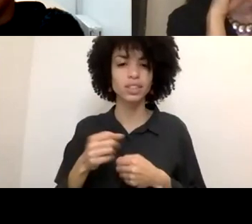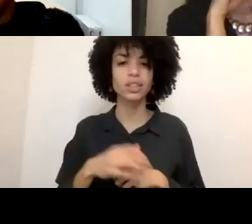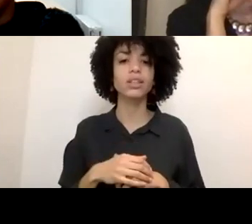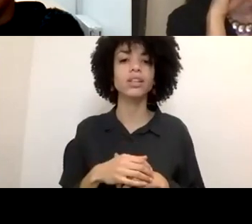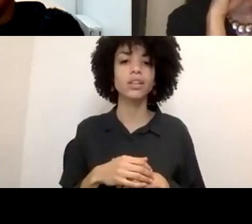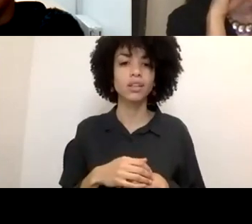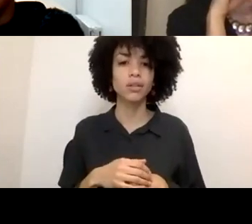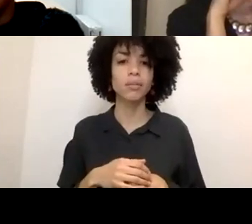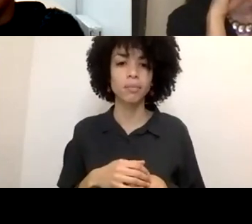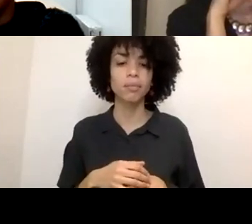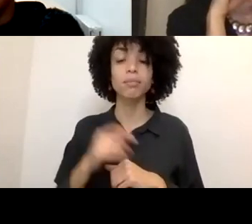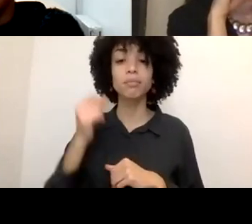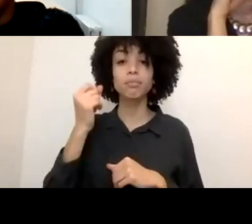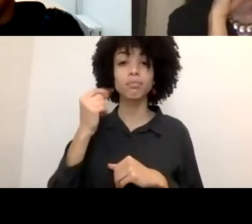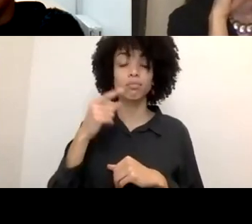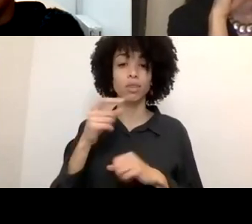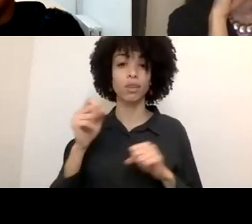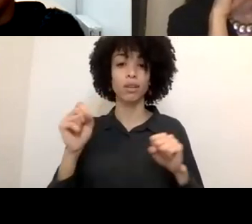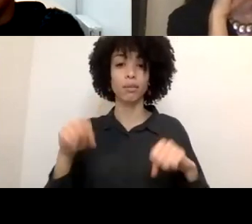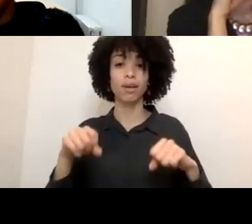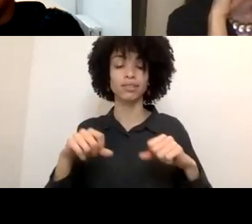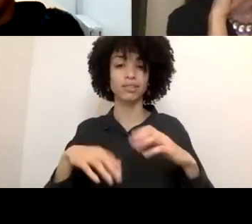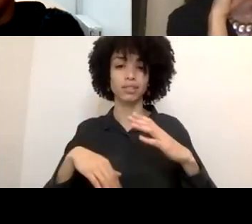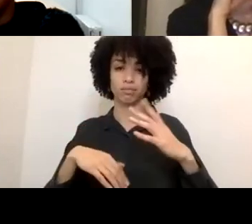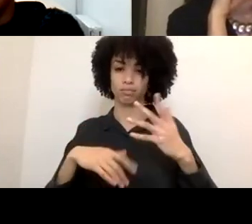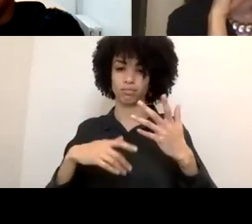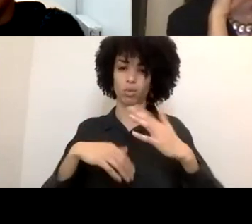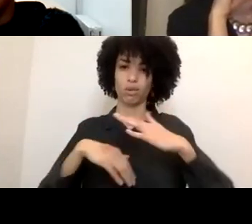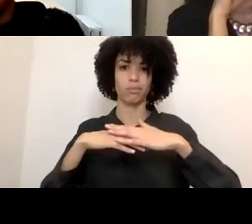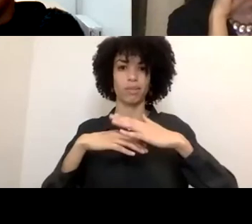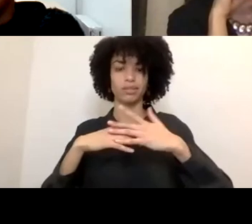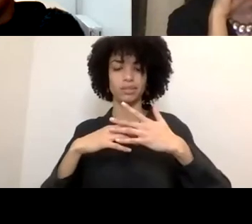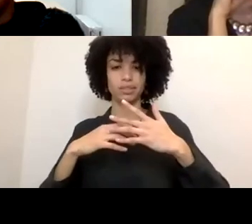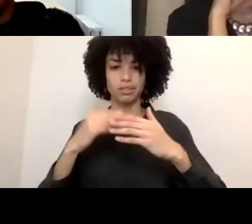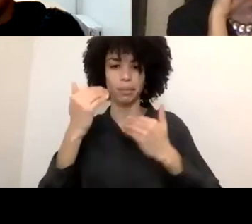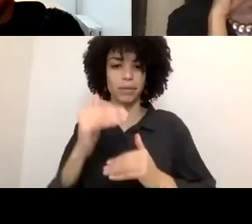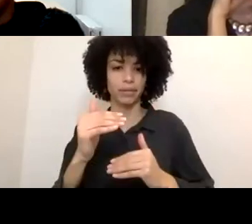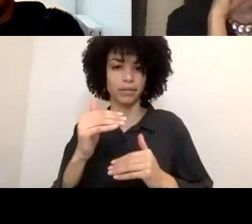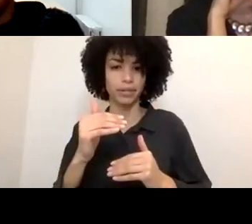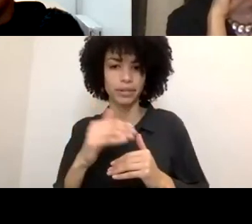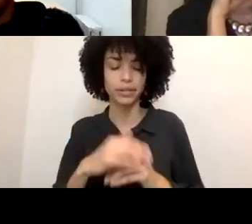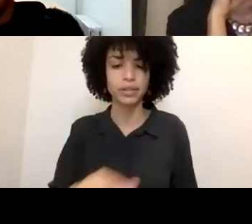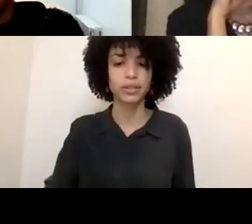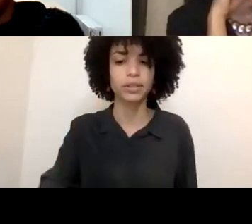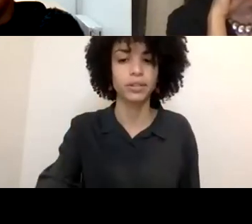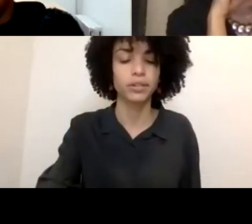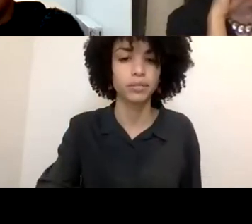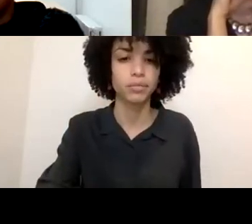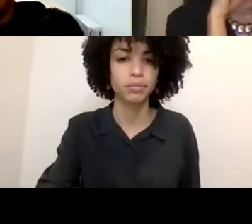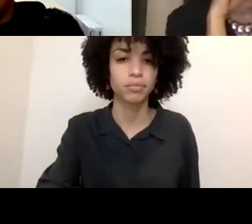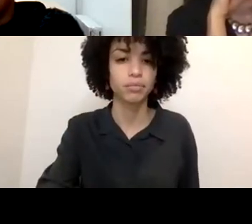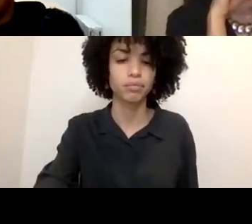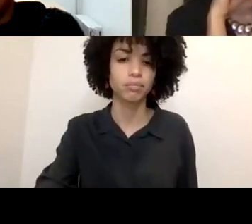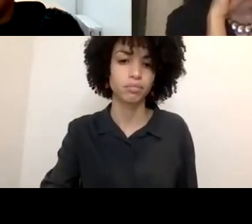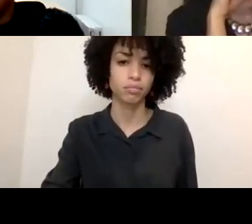there's a capacity limit to how, for all of you, it's impossible